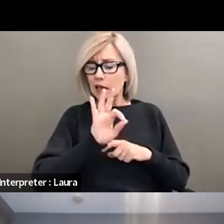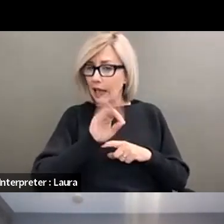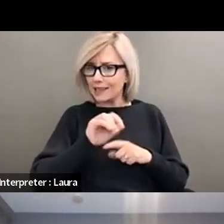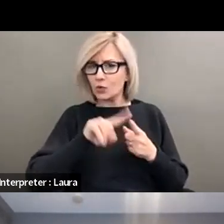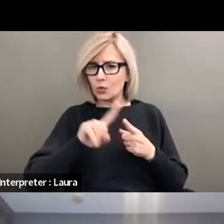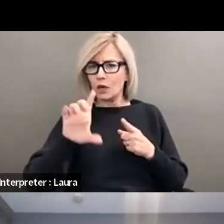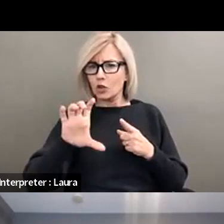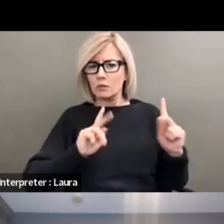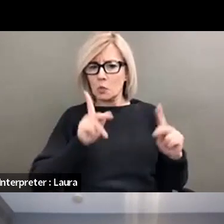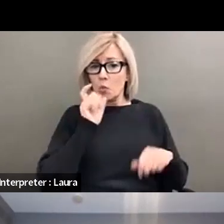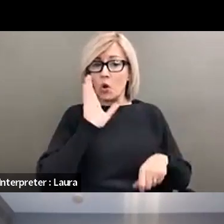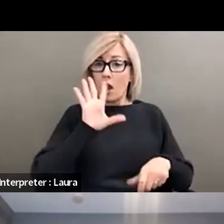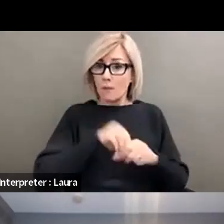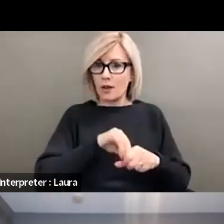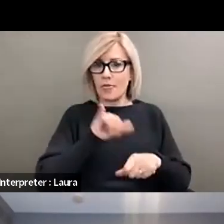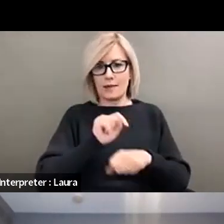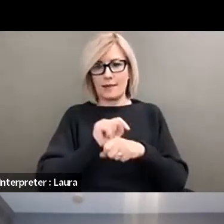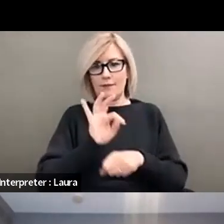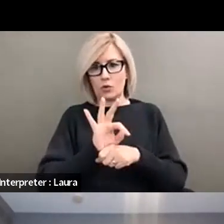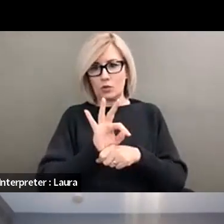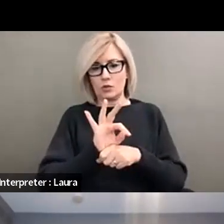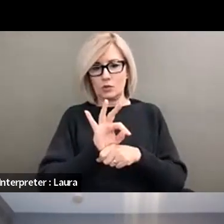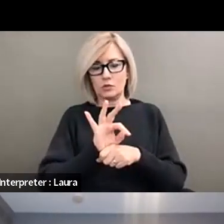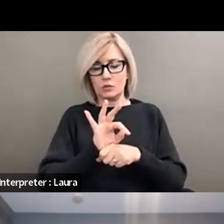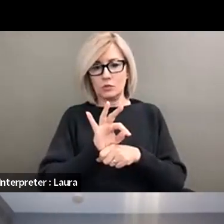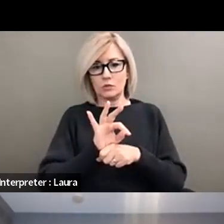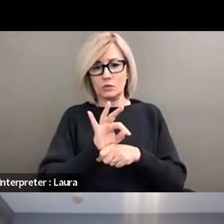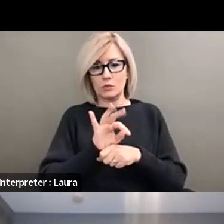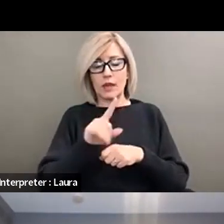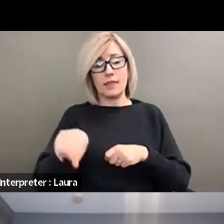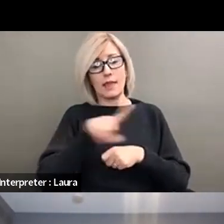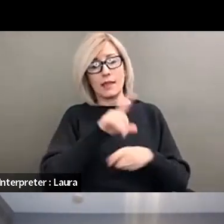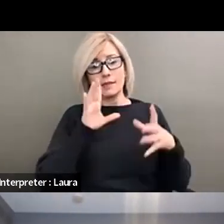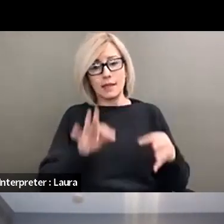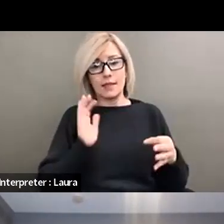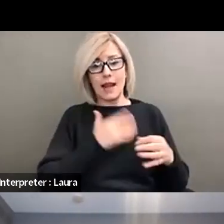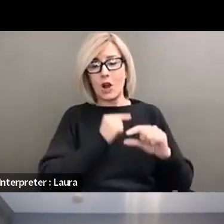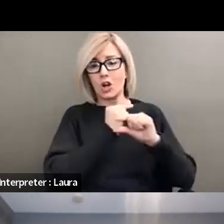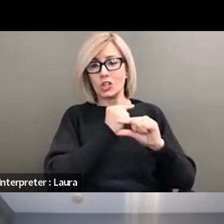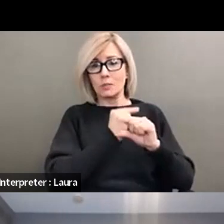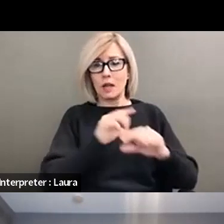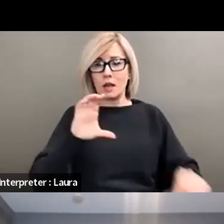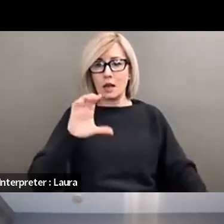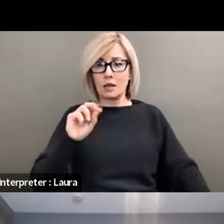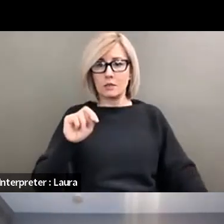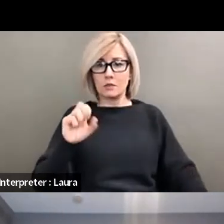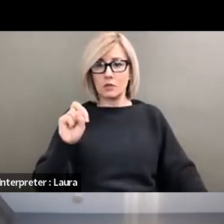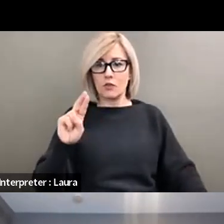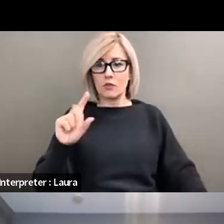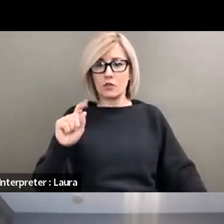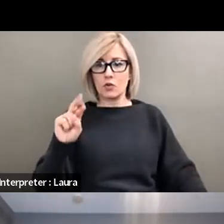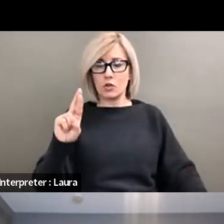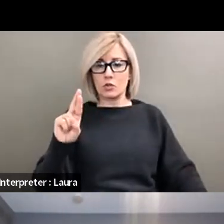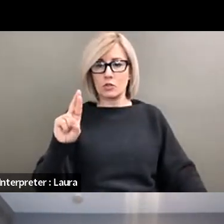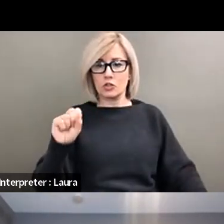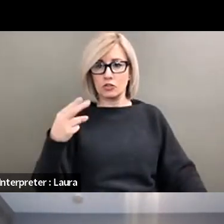that task force. And they came to the conclusion that our guardianship and conservatorship process